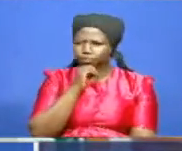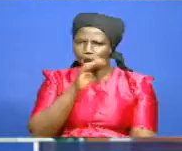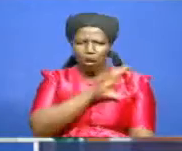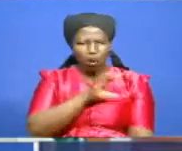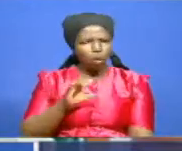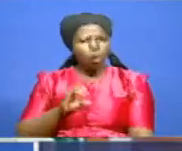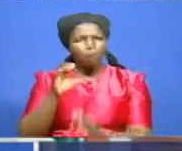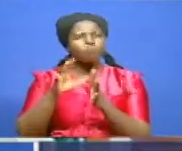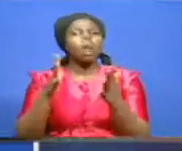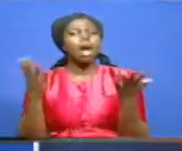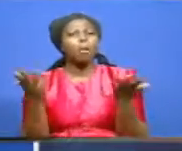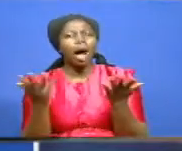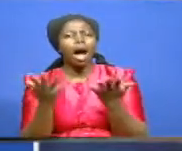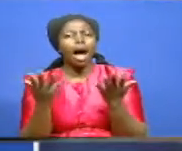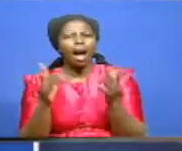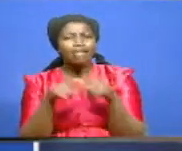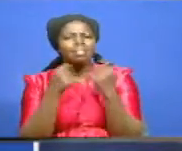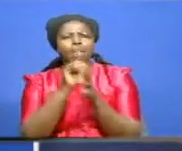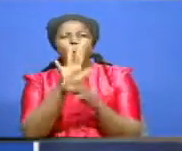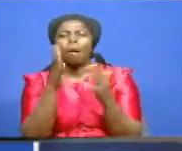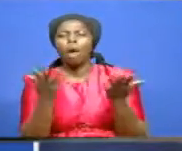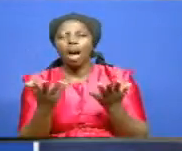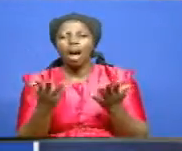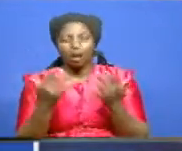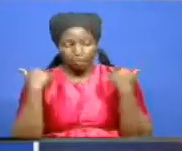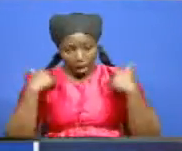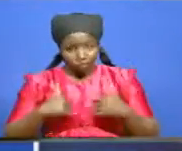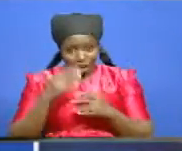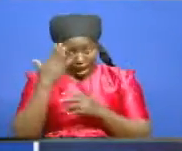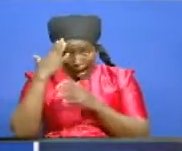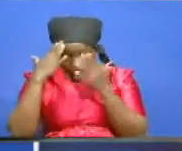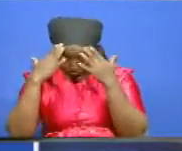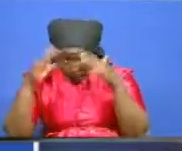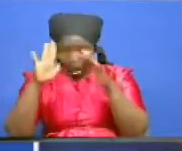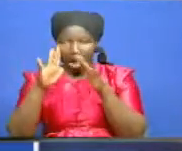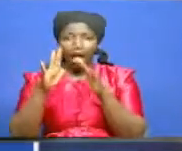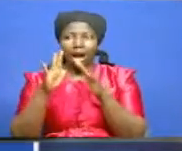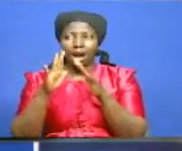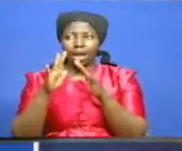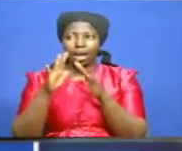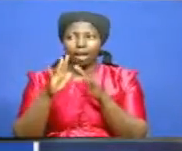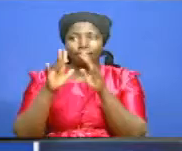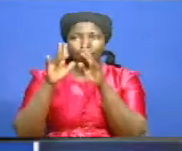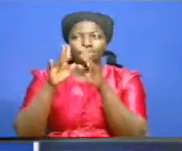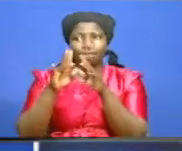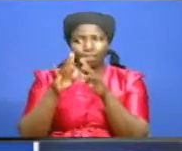Macharia Njeru and team. I'm aware that there is litigation between some of you.